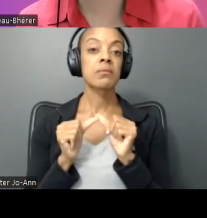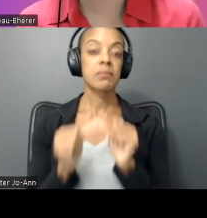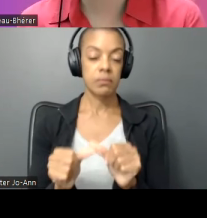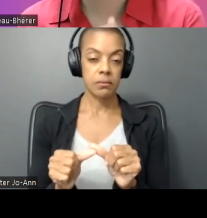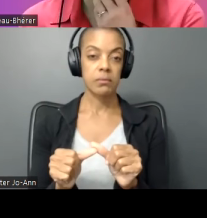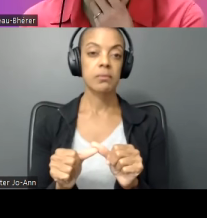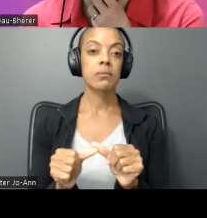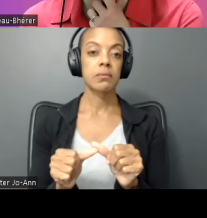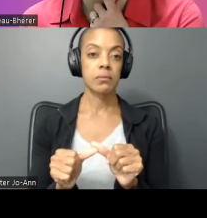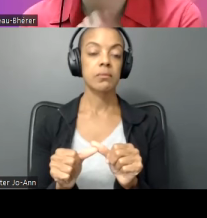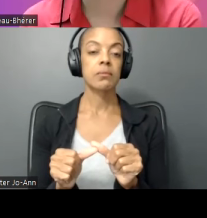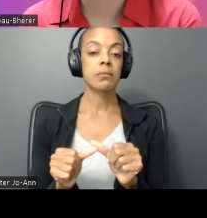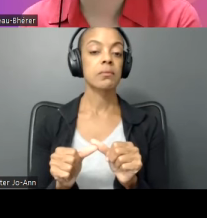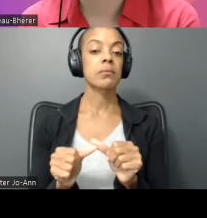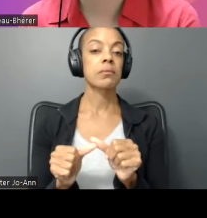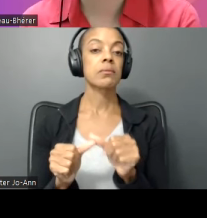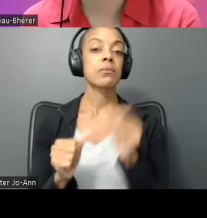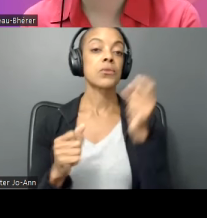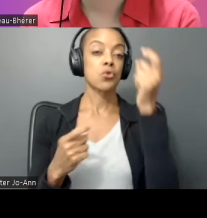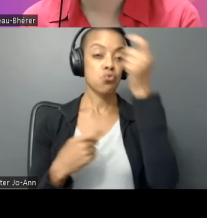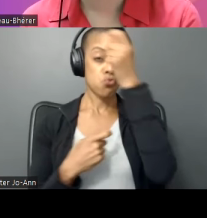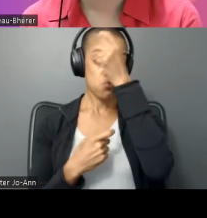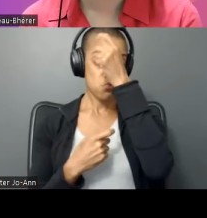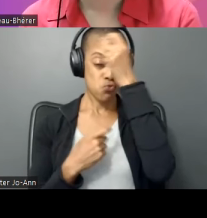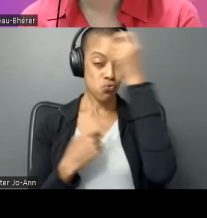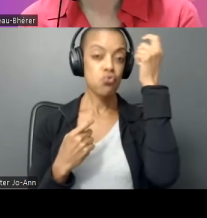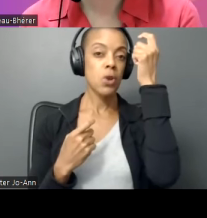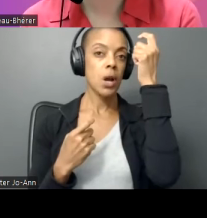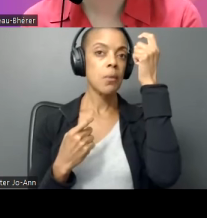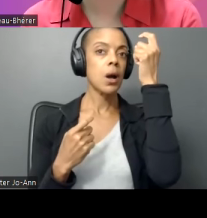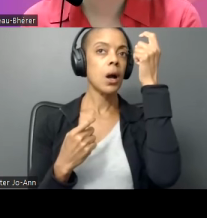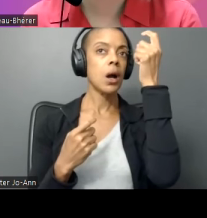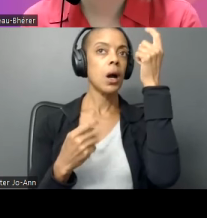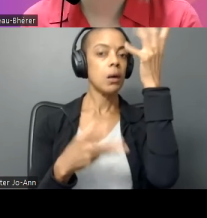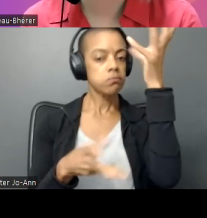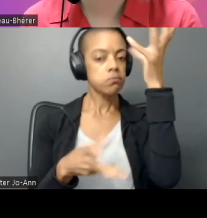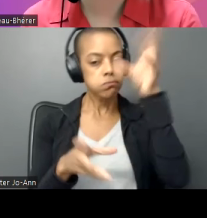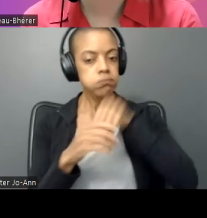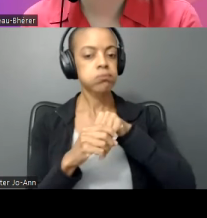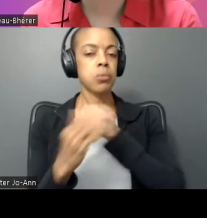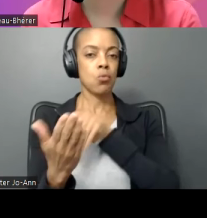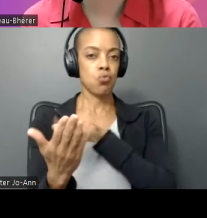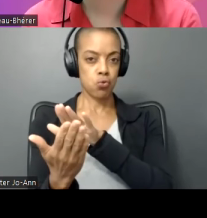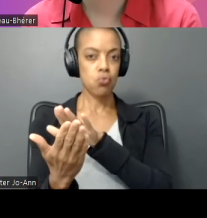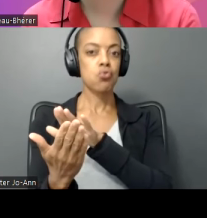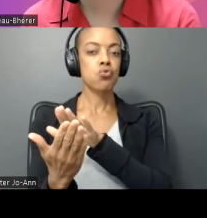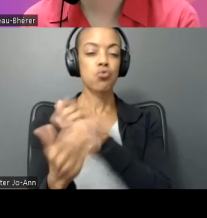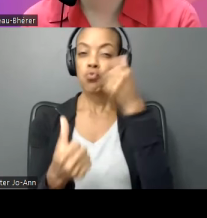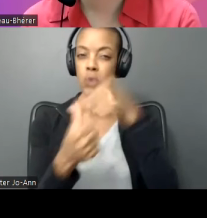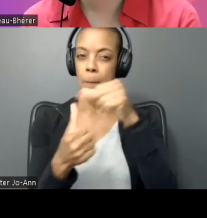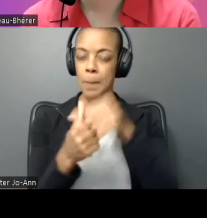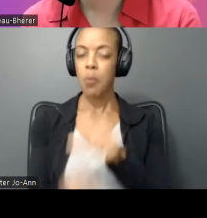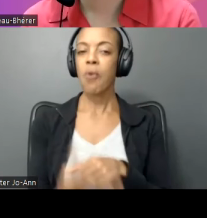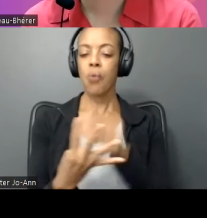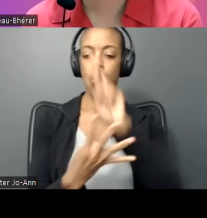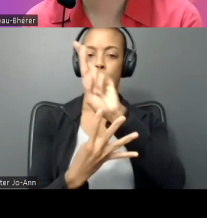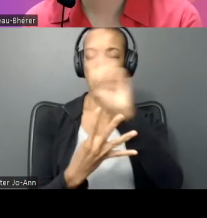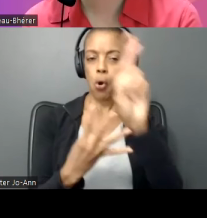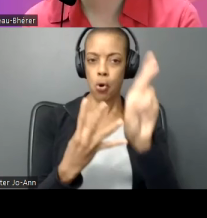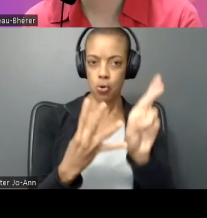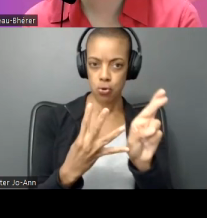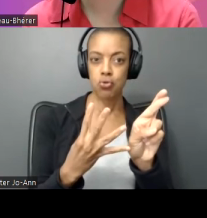about trauma-informed approaches, it's important to remember the idea of the 4 Rs rule, which